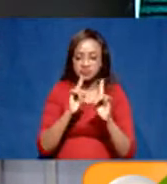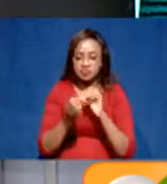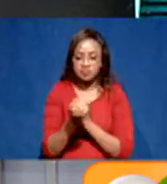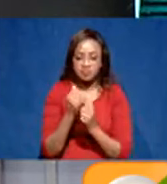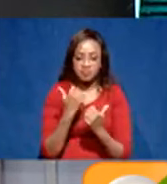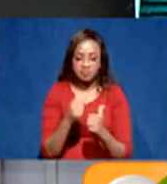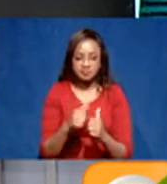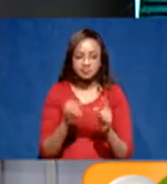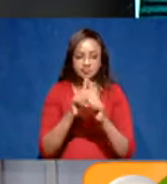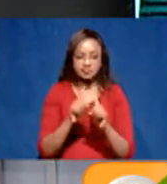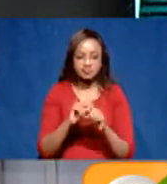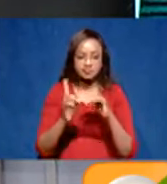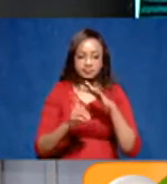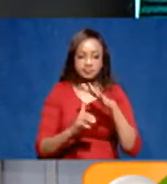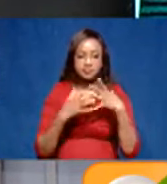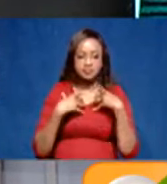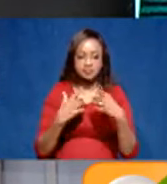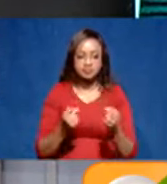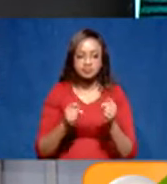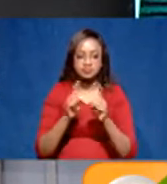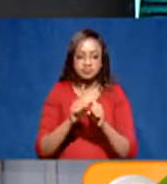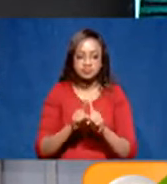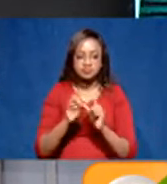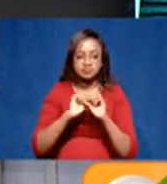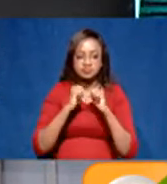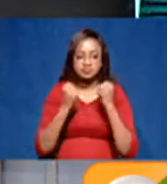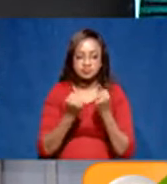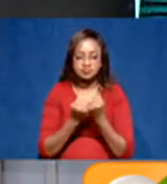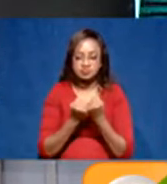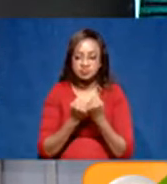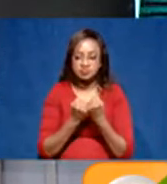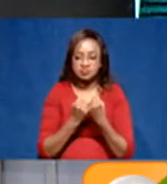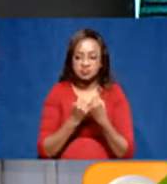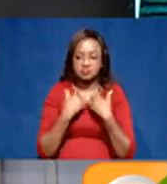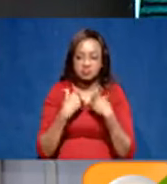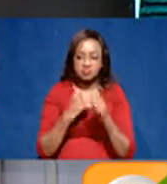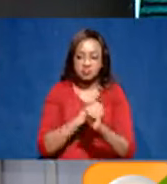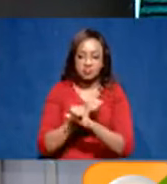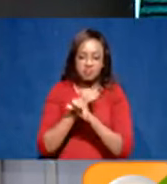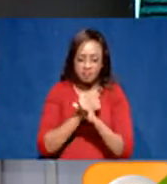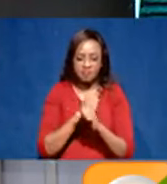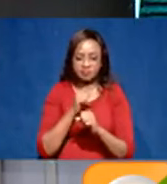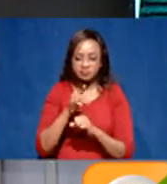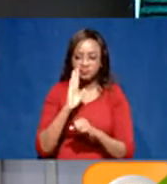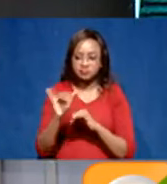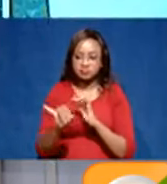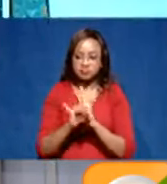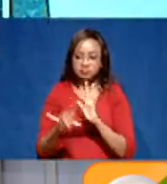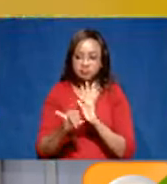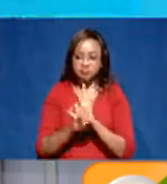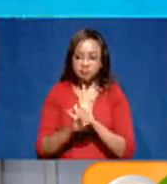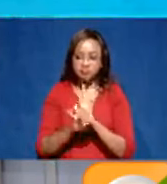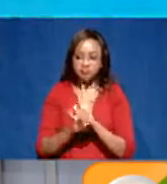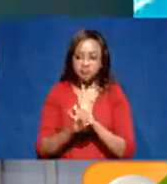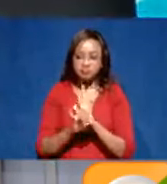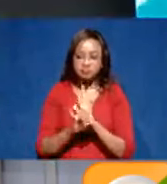and the Social Protection Department, as well as county governments, are the ones that will be identifying these families that have to